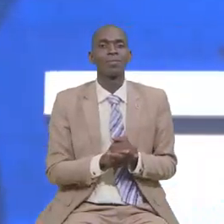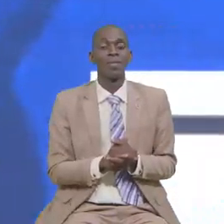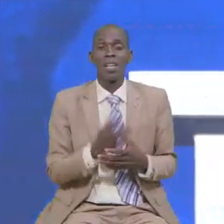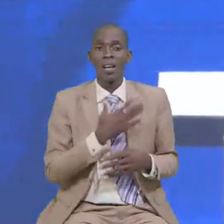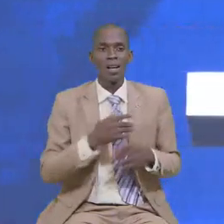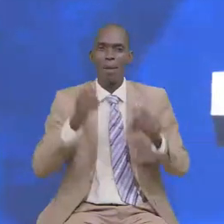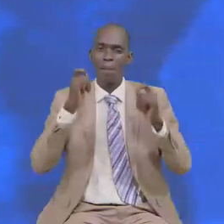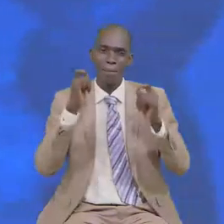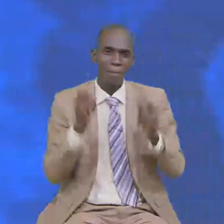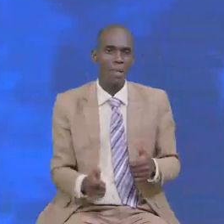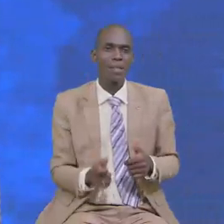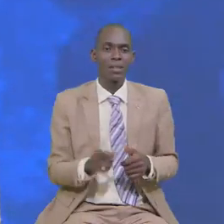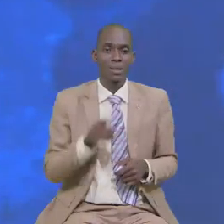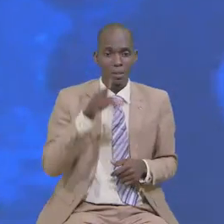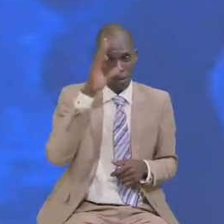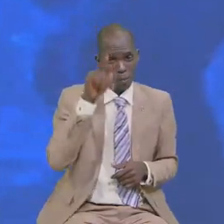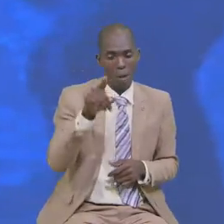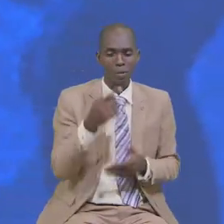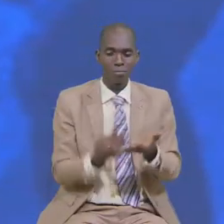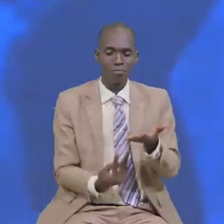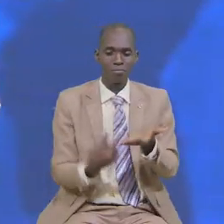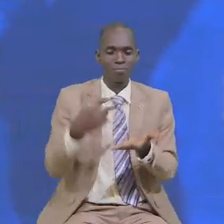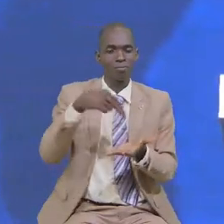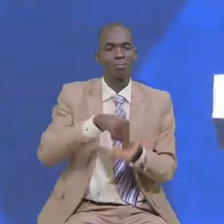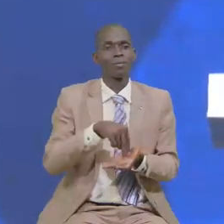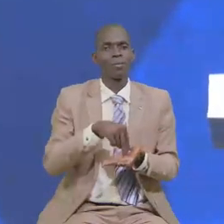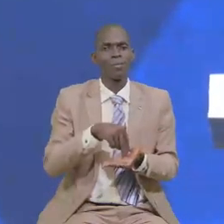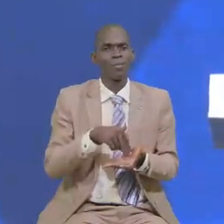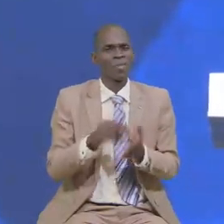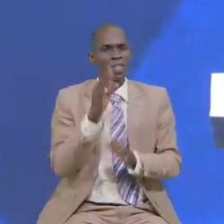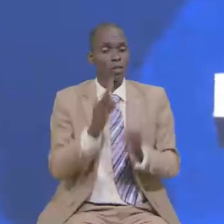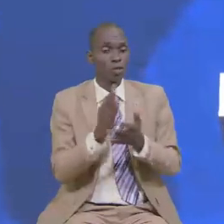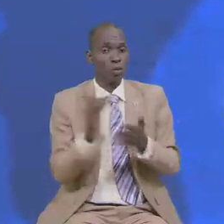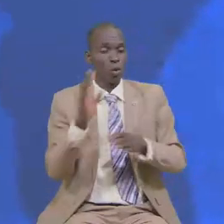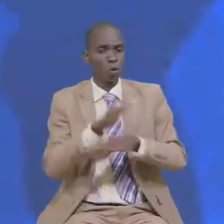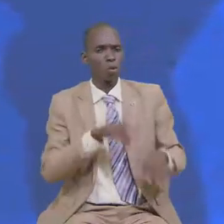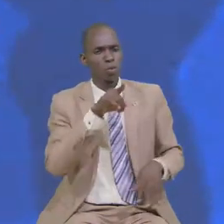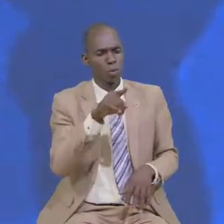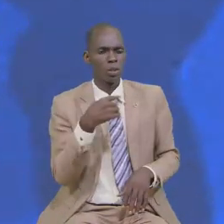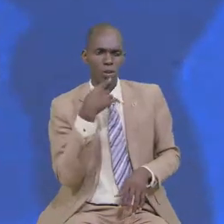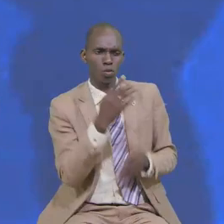Immediately he arose. If somebody calls you and tells you something,